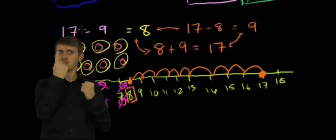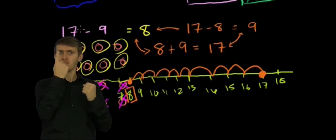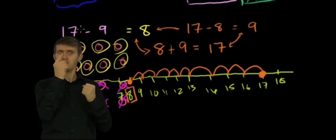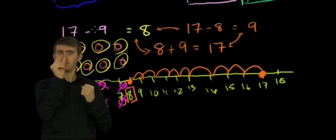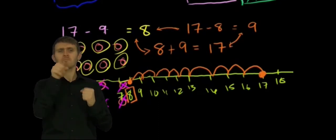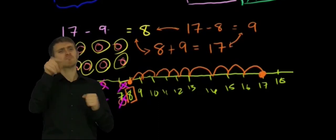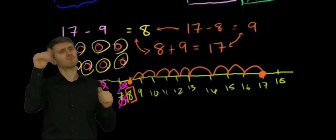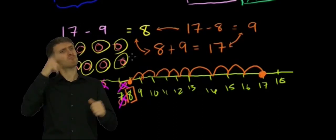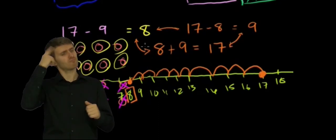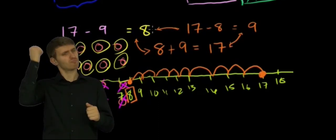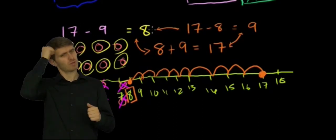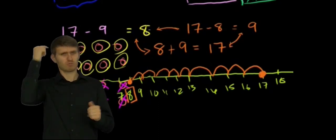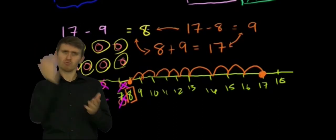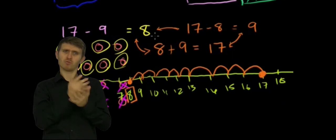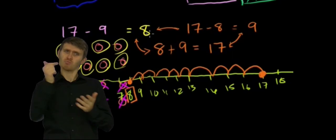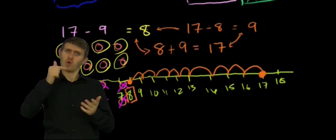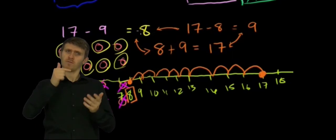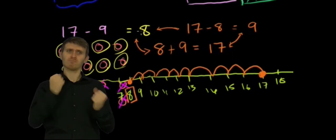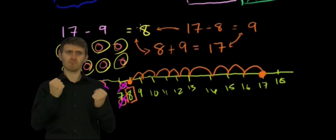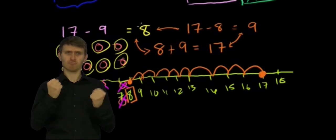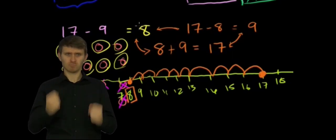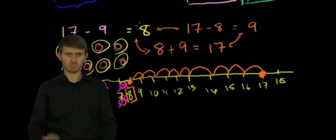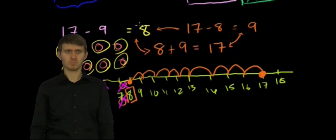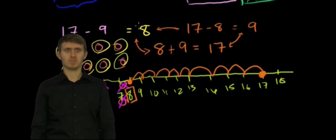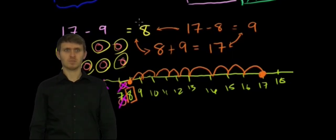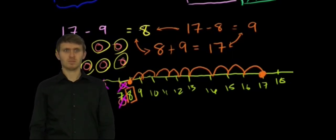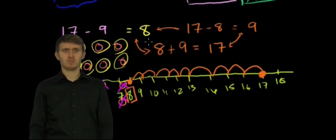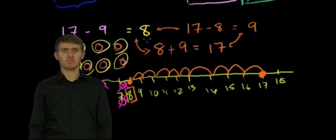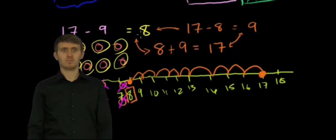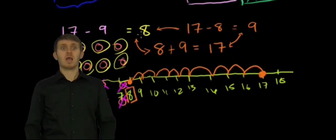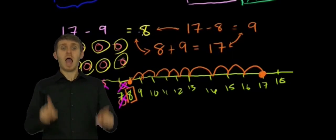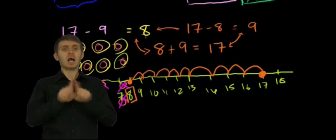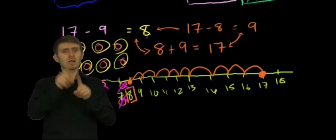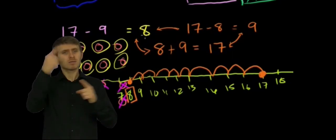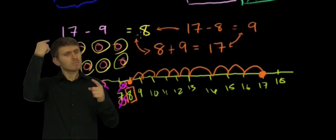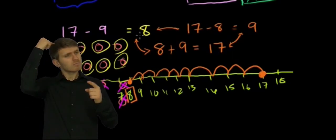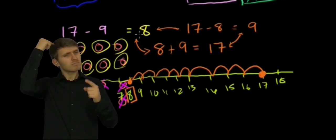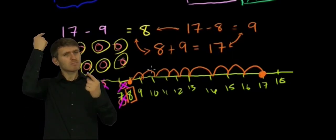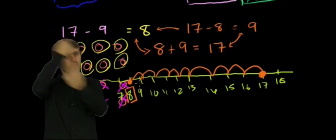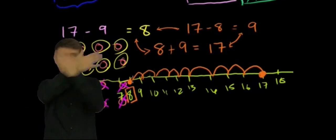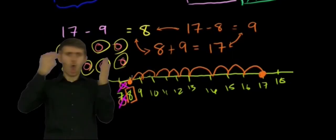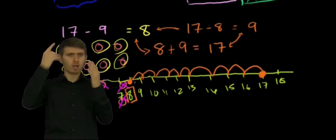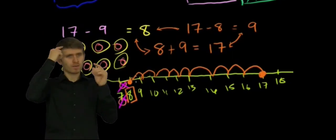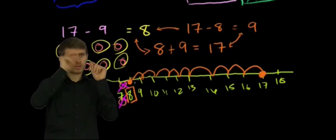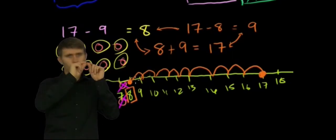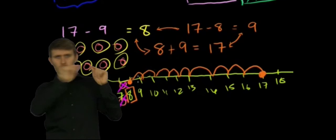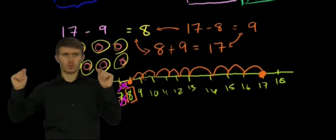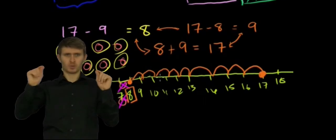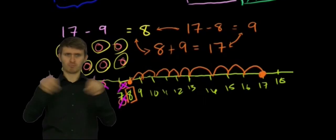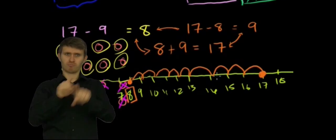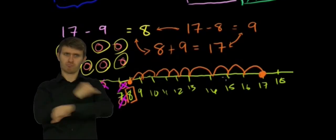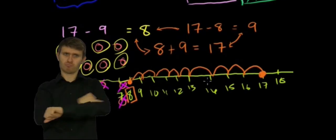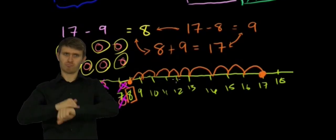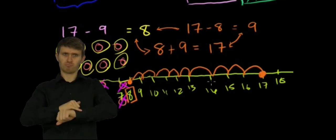for most of these subtraction problems where the answer is a one-digit answer, you should eventually have them memorized. But in your head, it's good